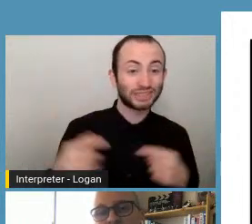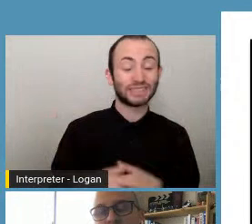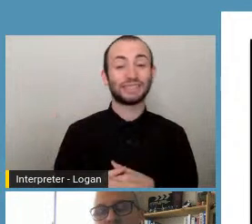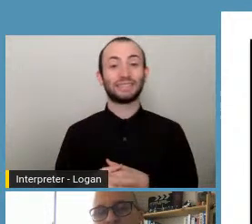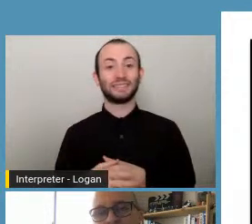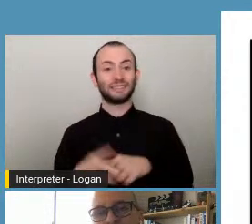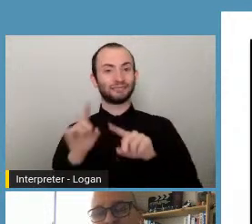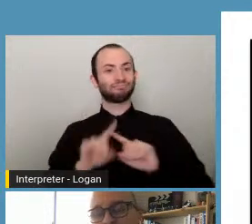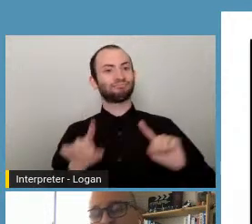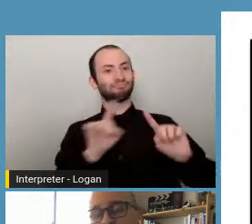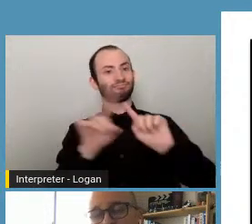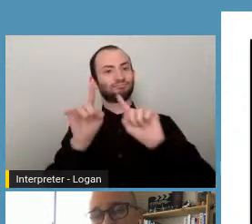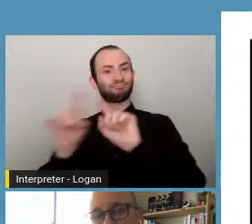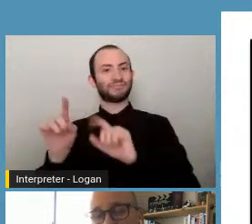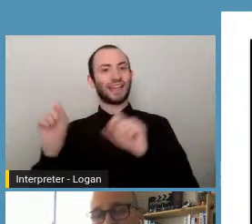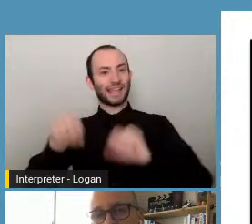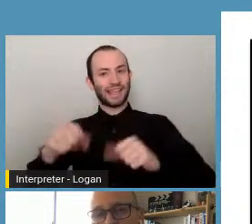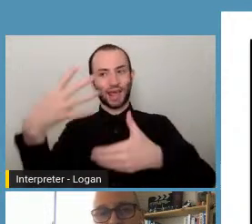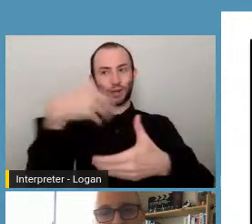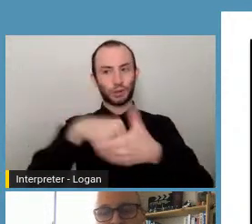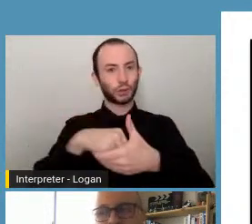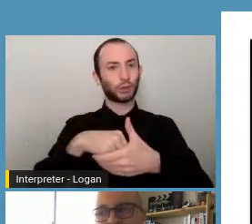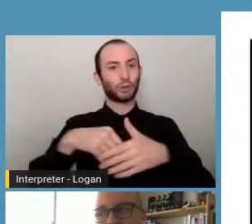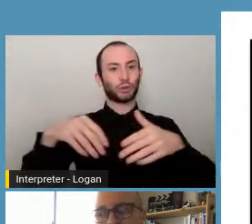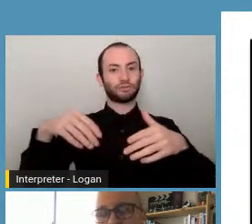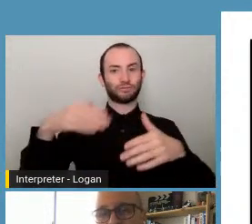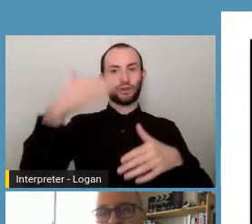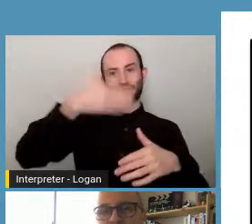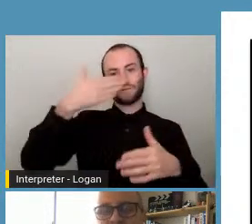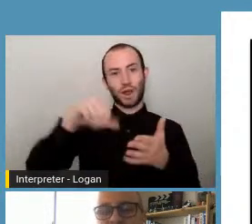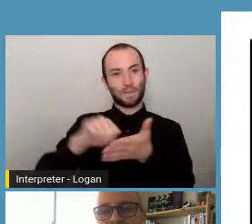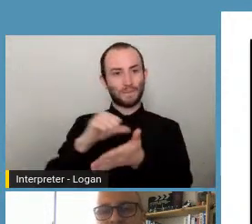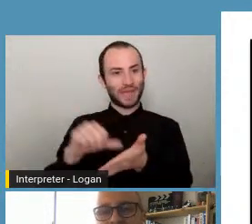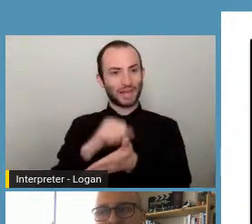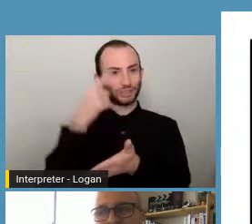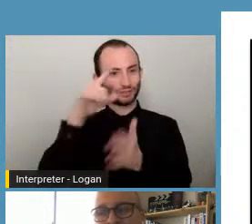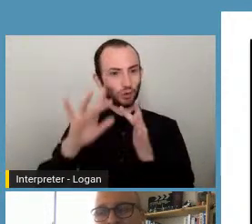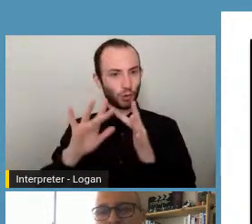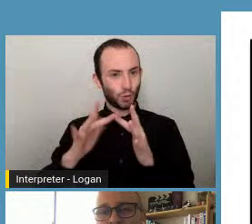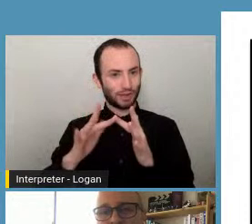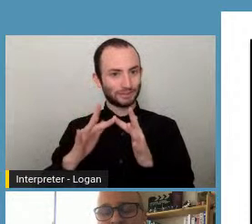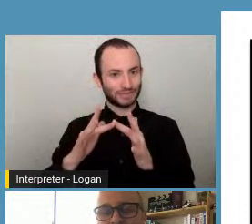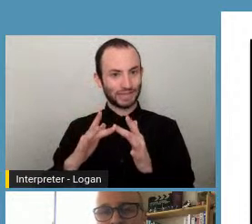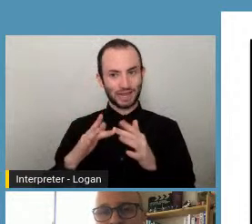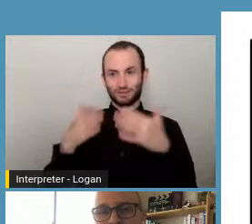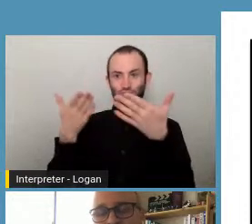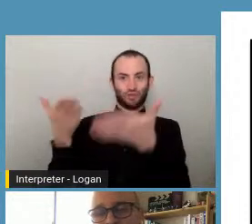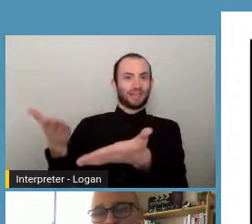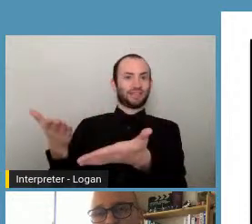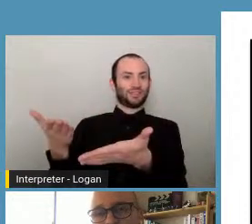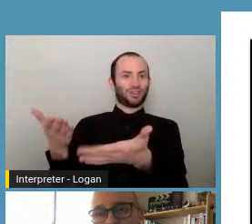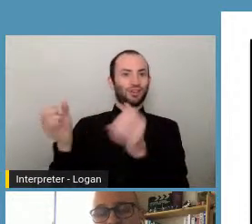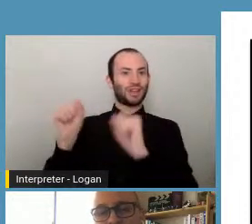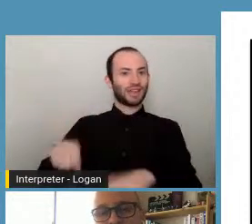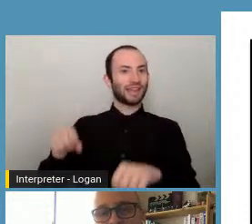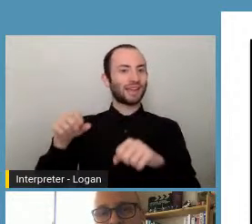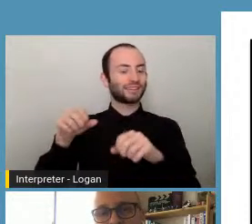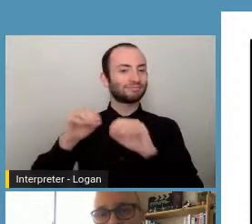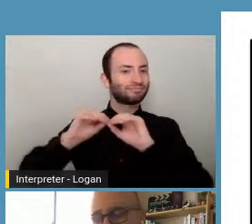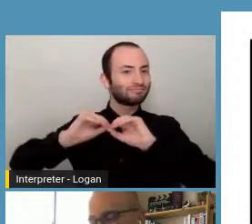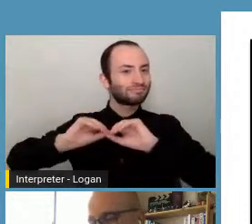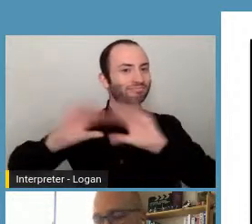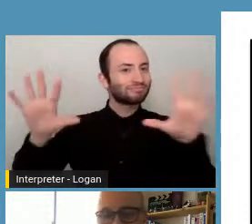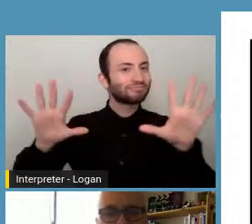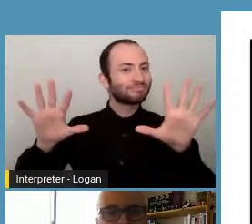can surface on the website for before people ever arrive on site. And this is something that, frankly, we can all do a lot